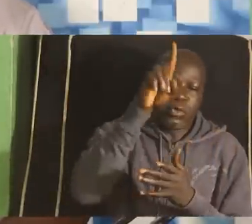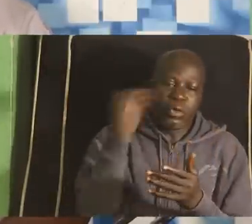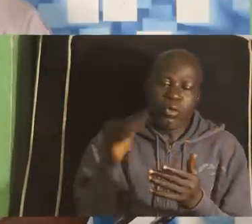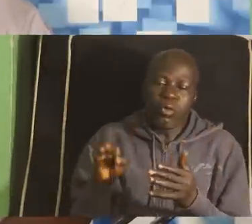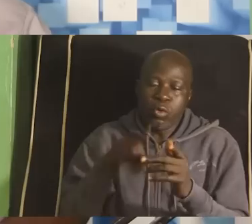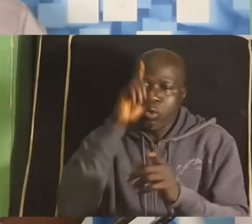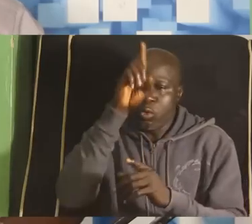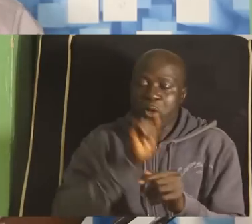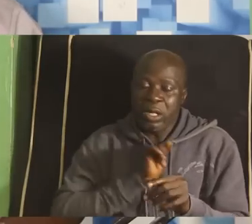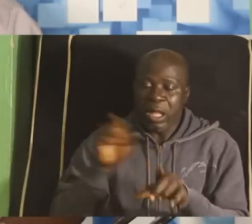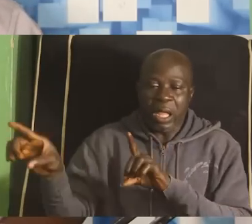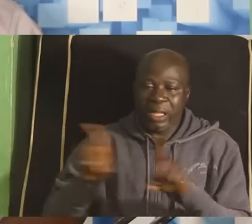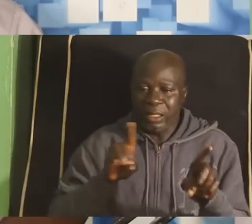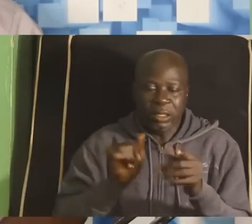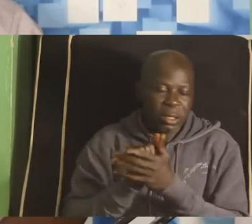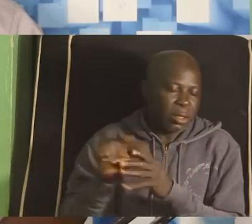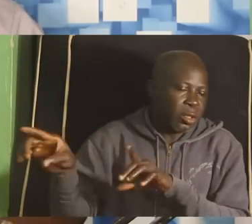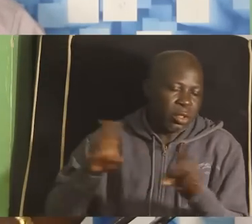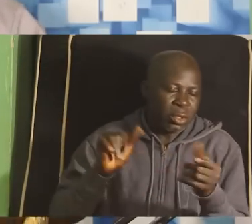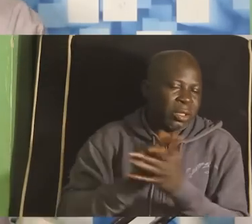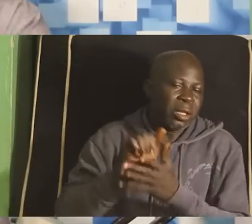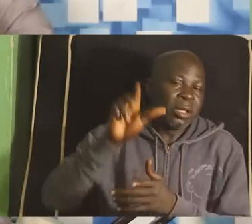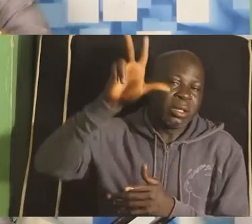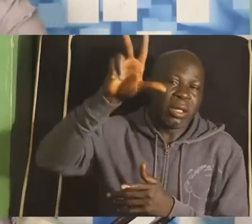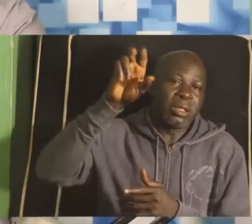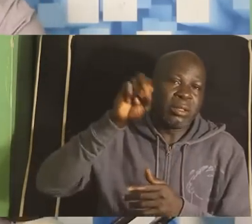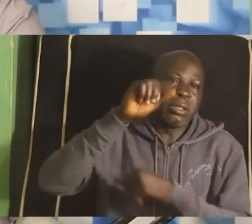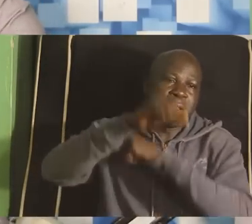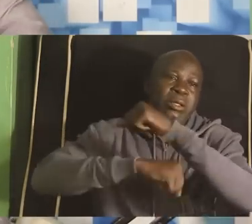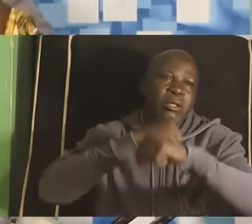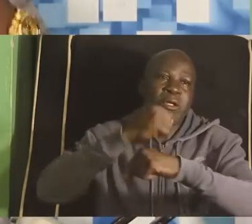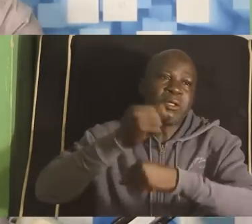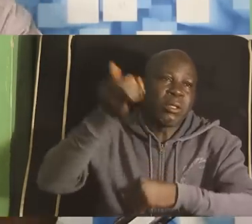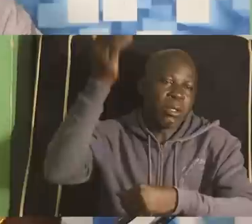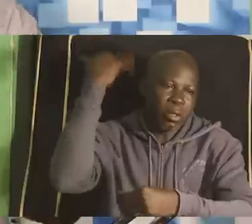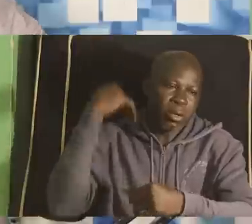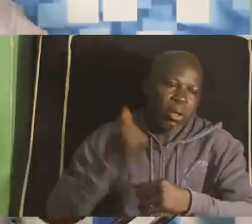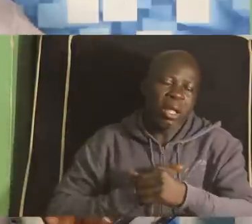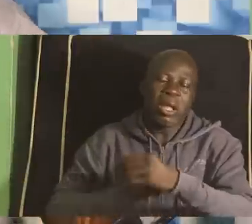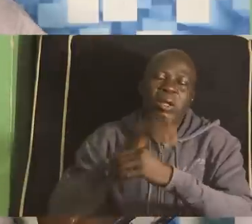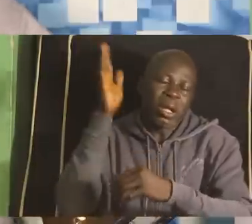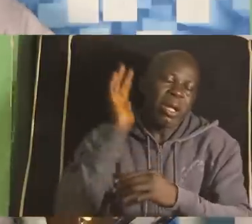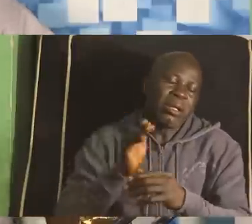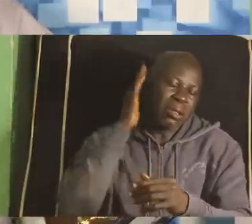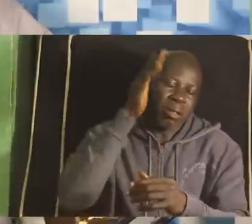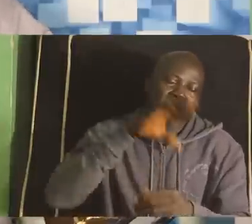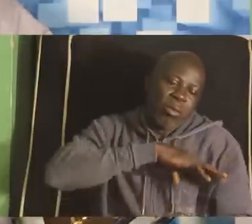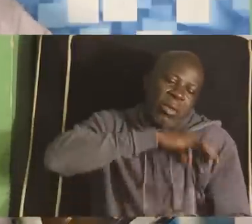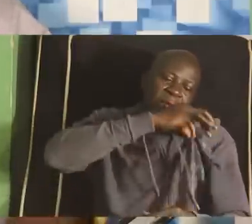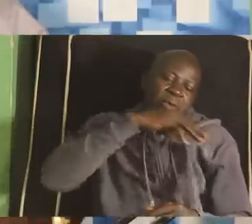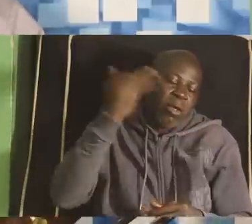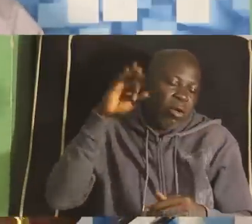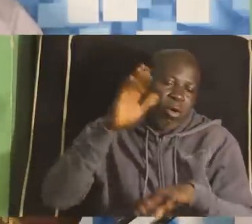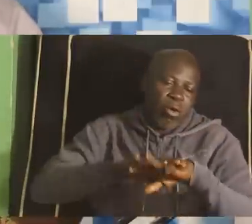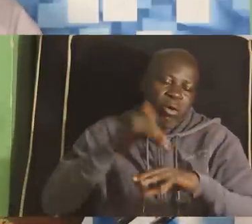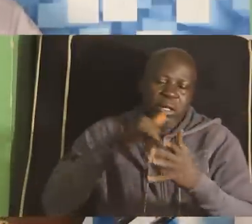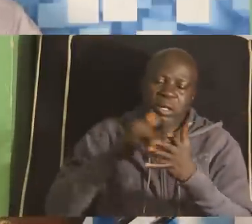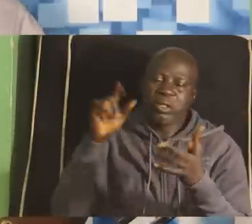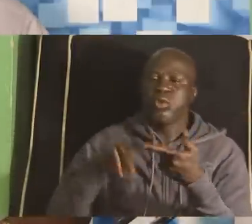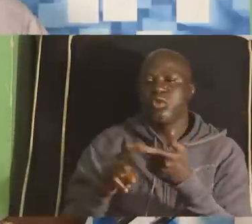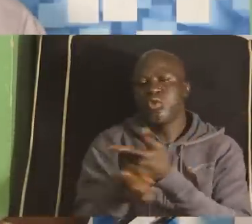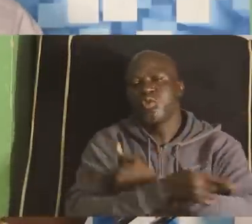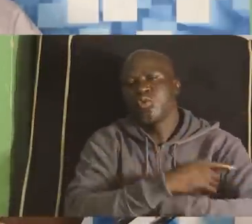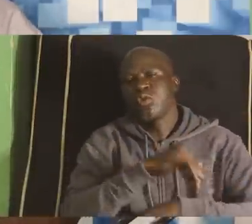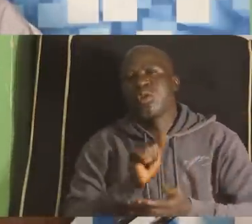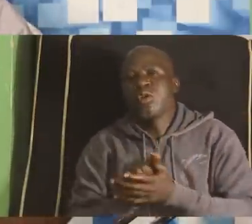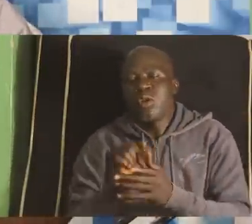can be 30 years ago. The one I've done about 30 years ago. Most in area, it is I still benefit from it. So even when into